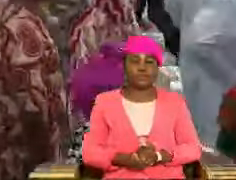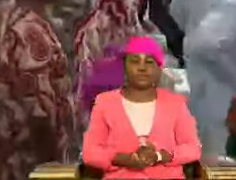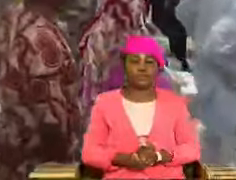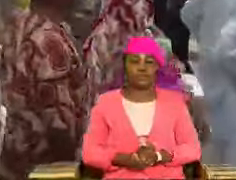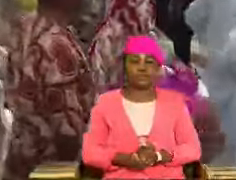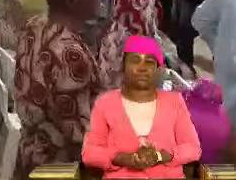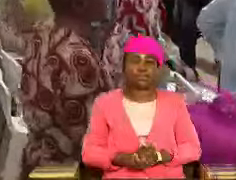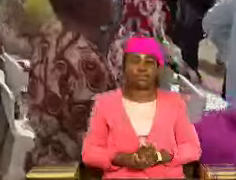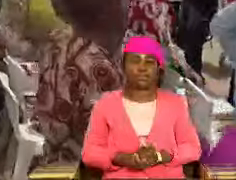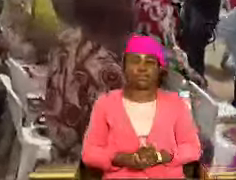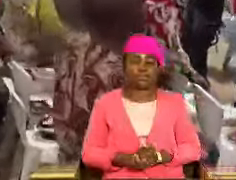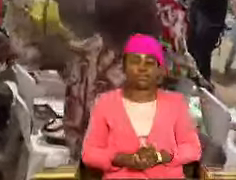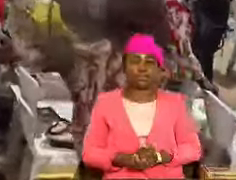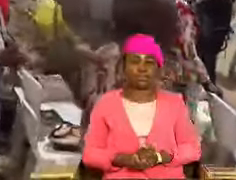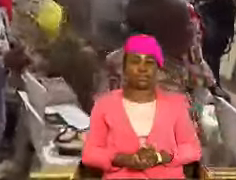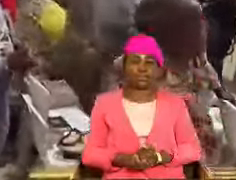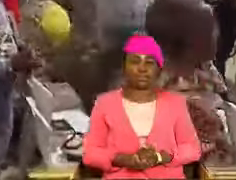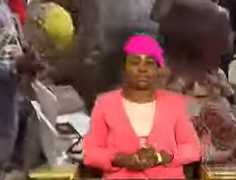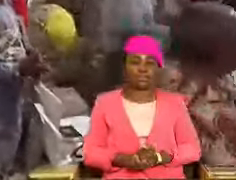pray